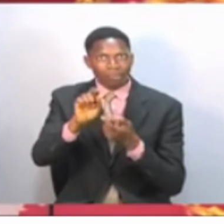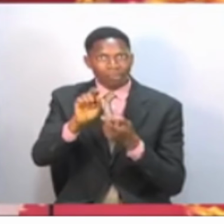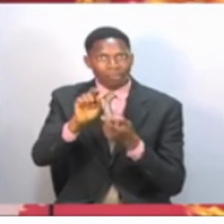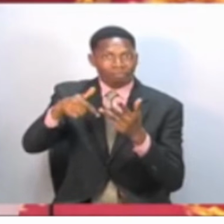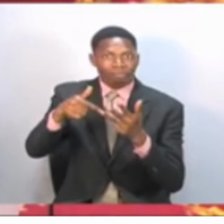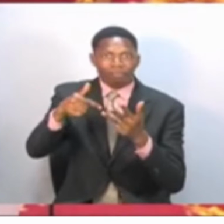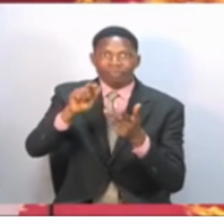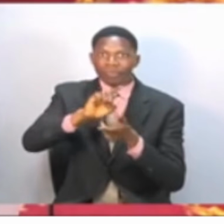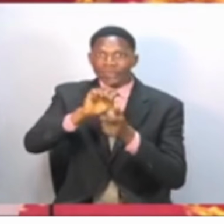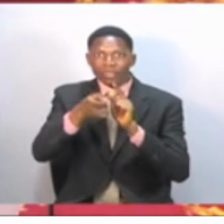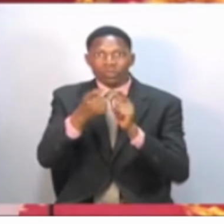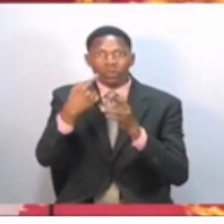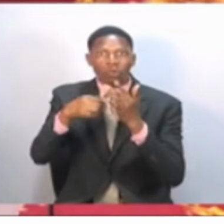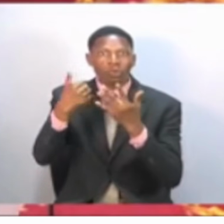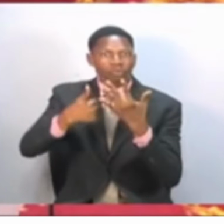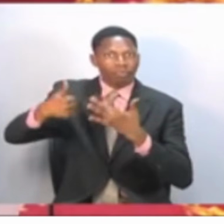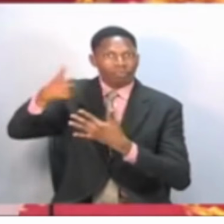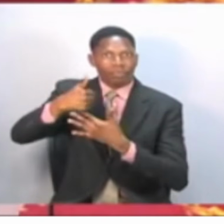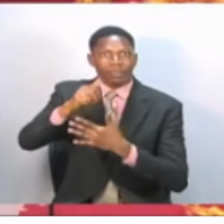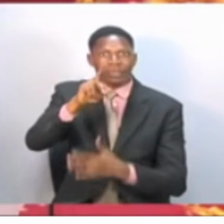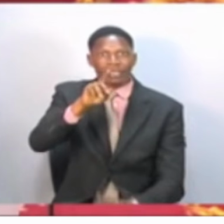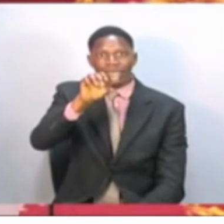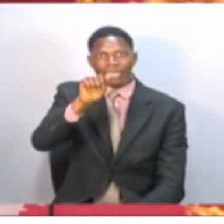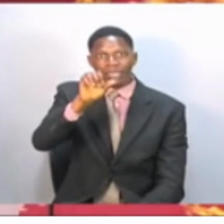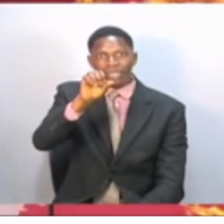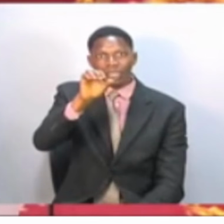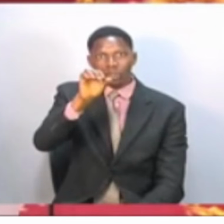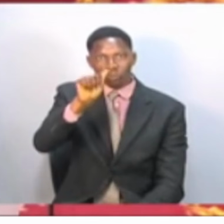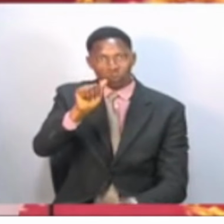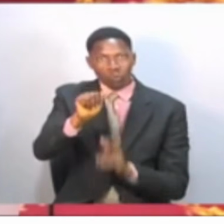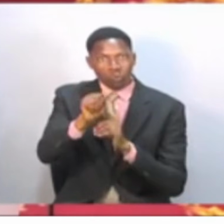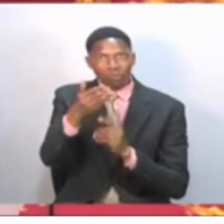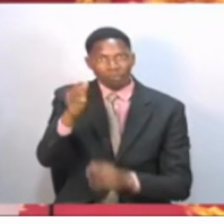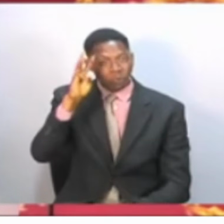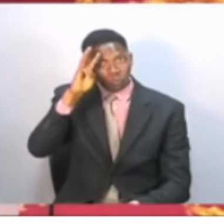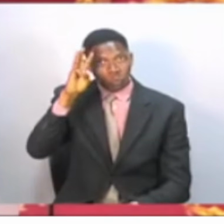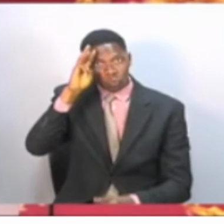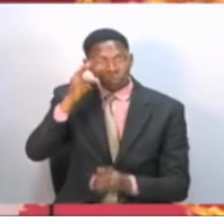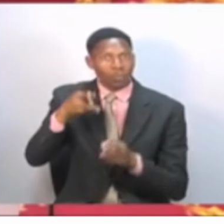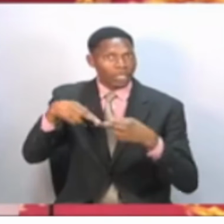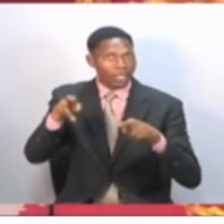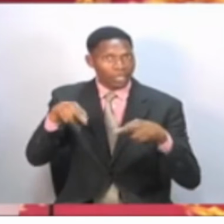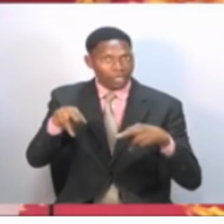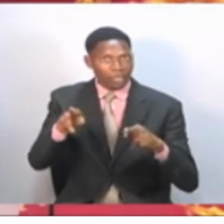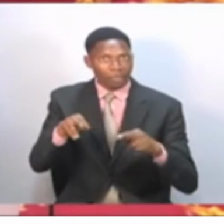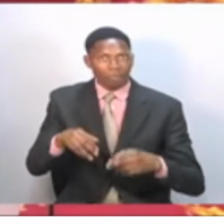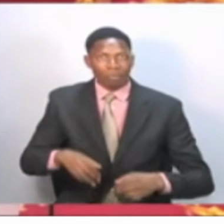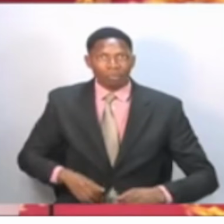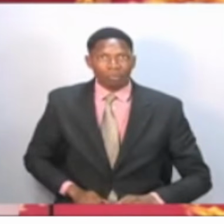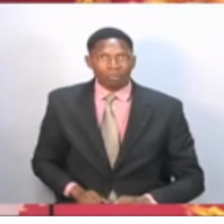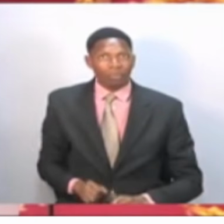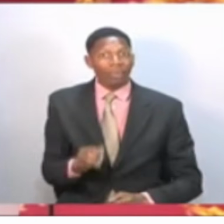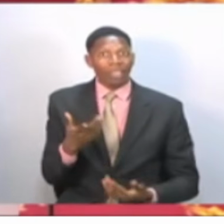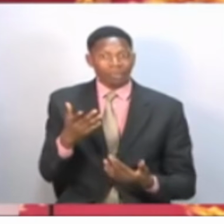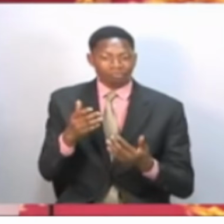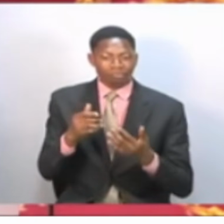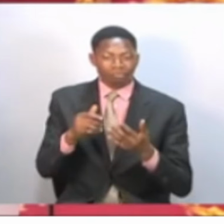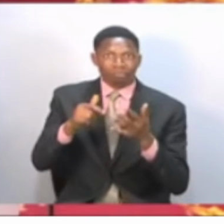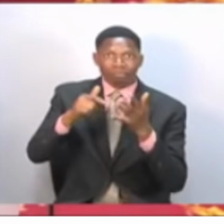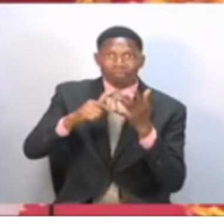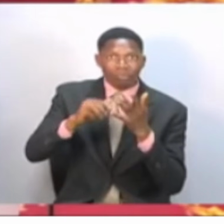Rehabilitation and upgrading of Kaswa Winiba Road. Rehabilitation of Kaswa Winiba different lots up to